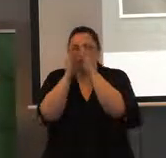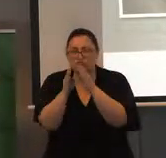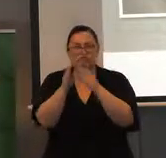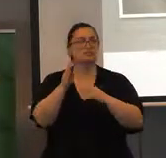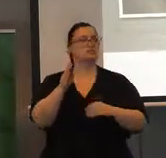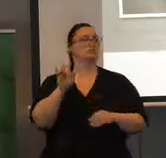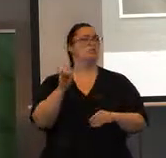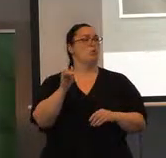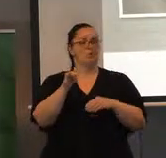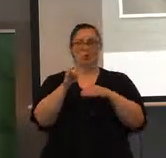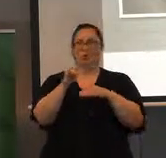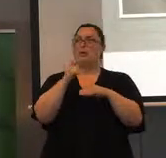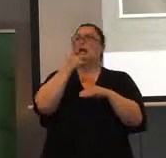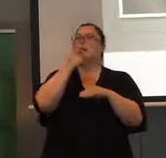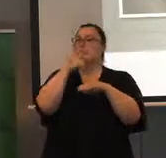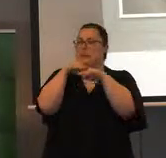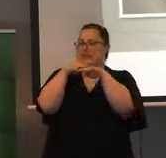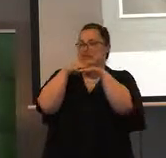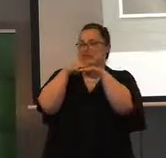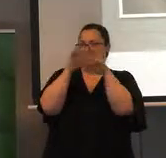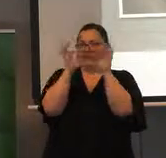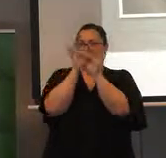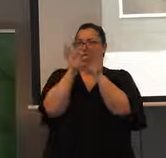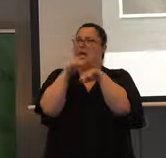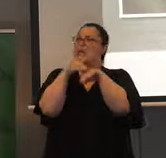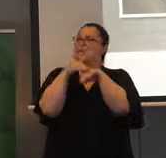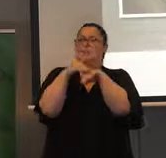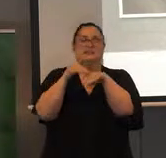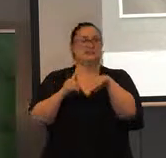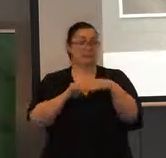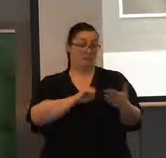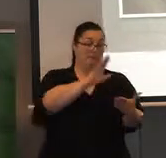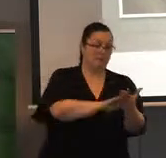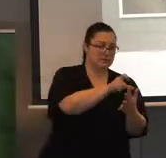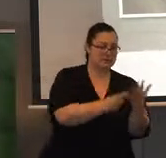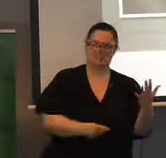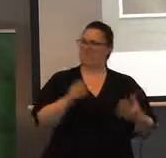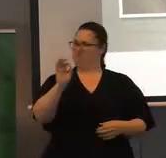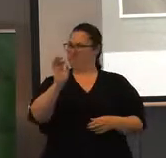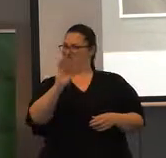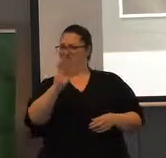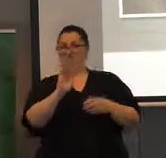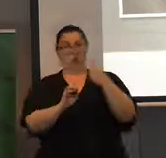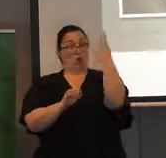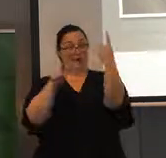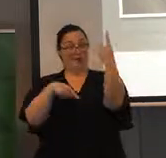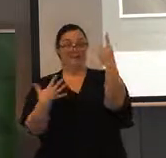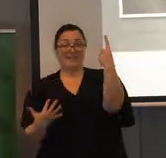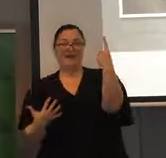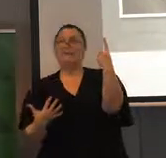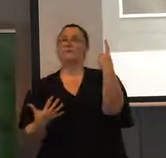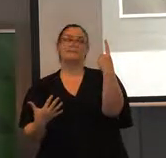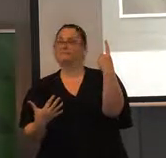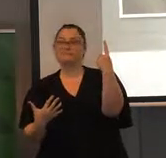with concentrating, or I'm just, a little bit dyslexic, I often think I am, I'm not in that at all. It's